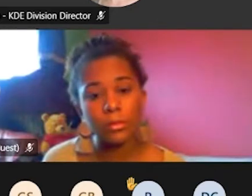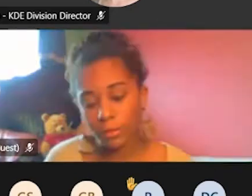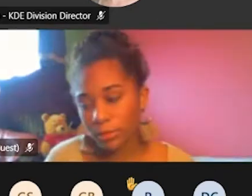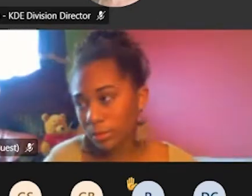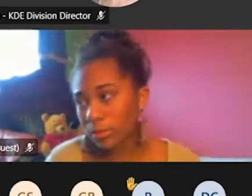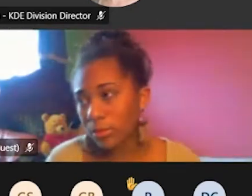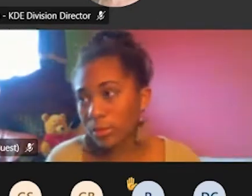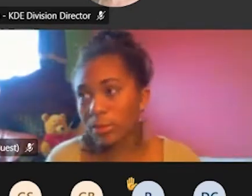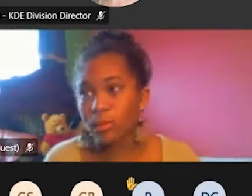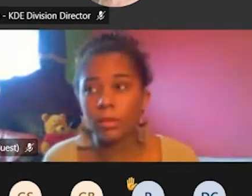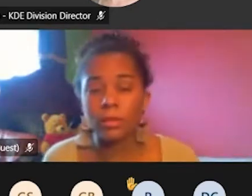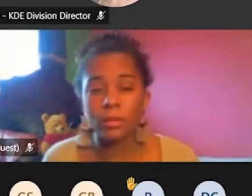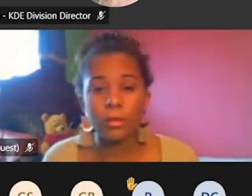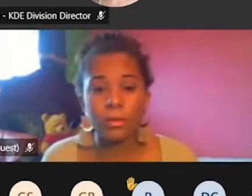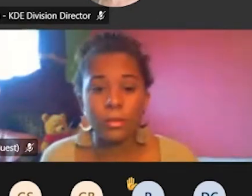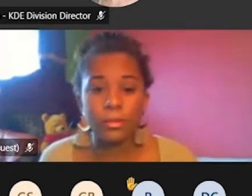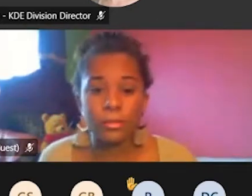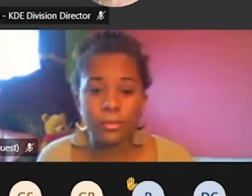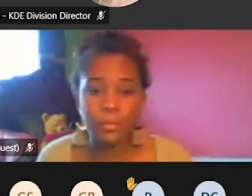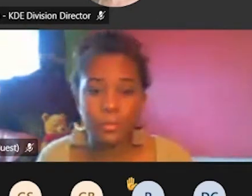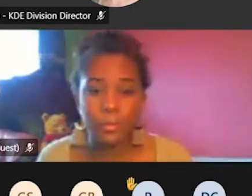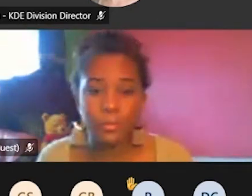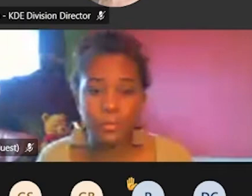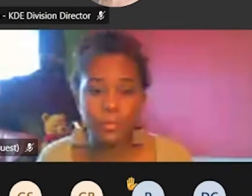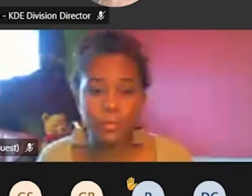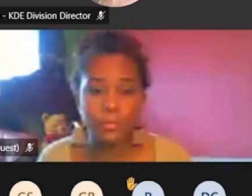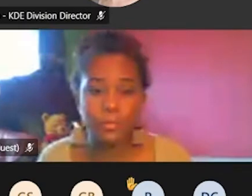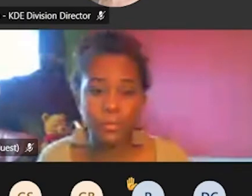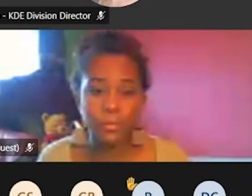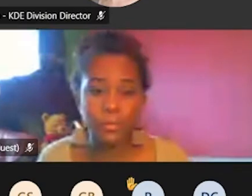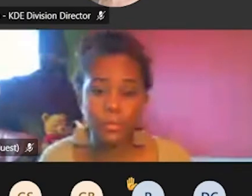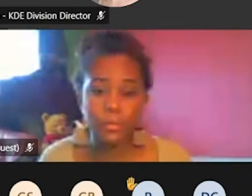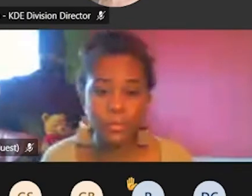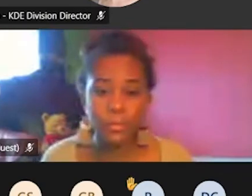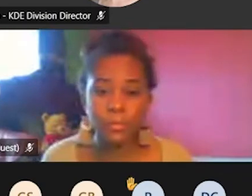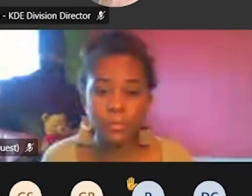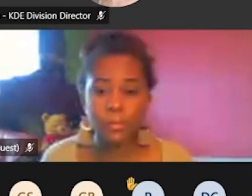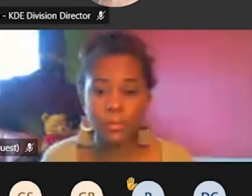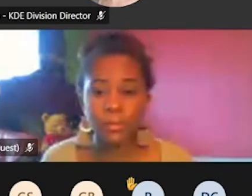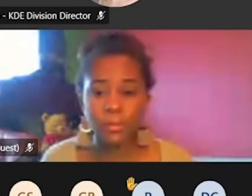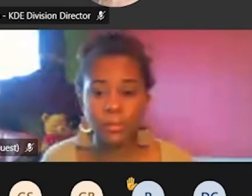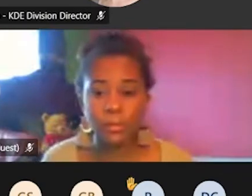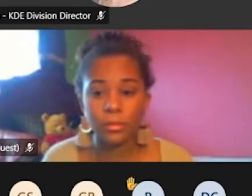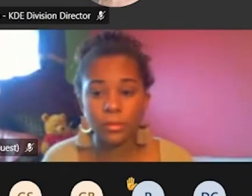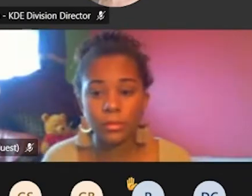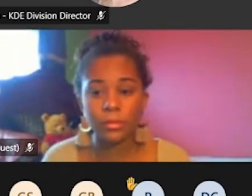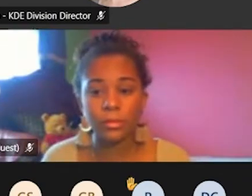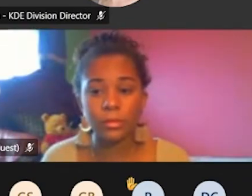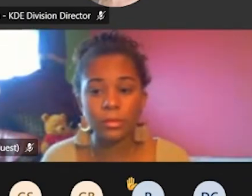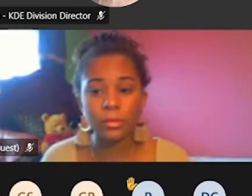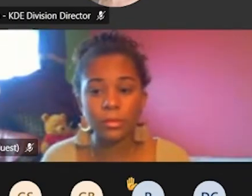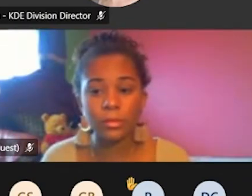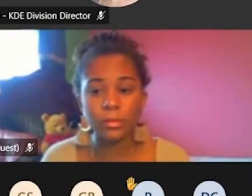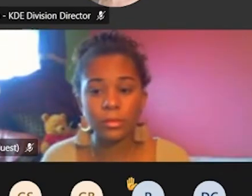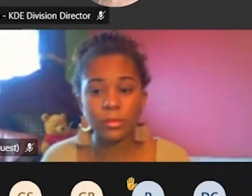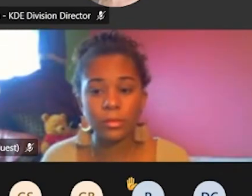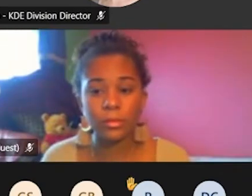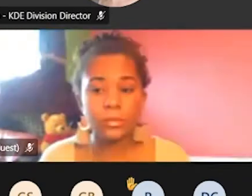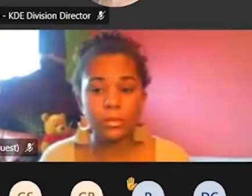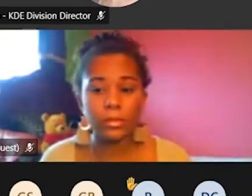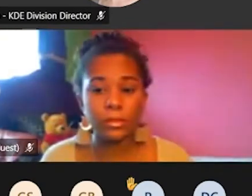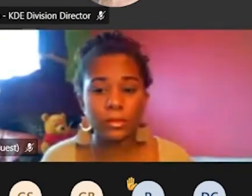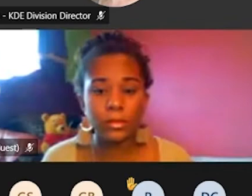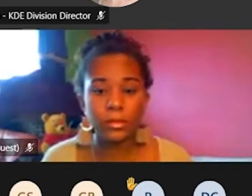friend has a little brother and he's in first grade, and I was actually listening to him learning how to read. And